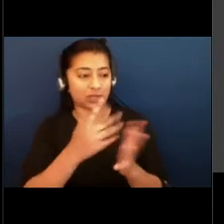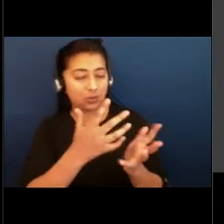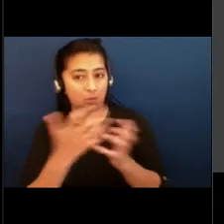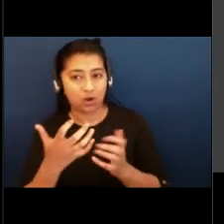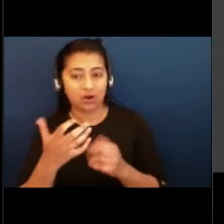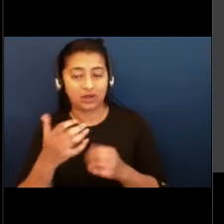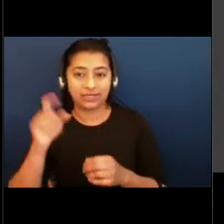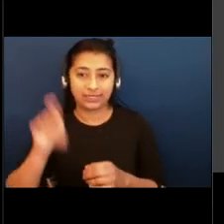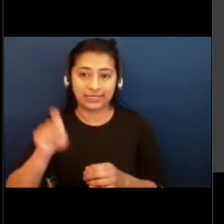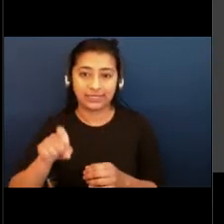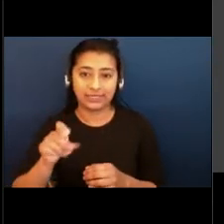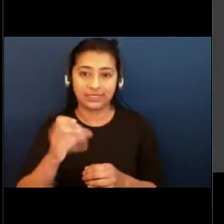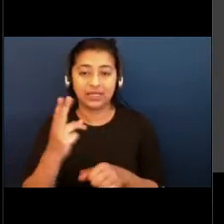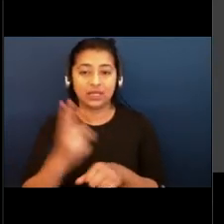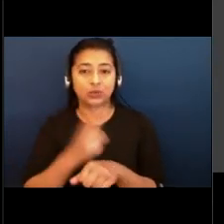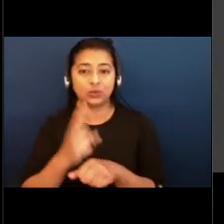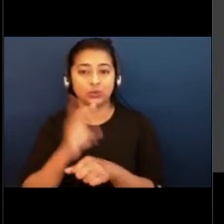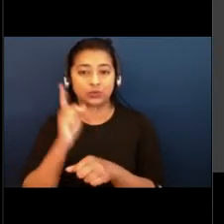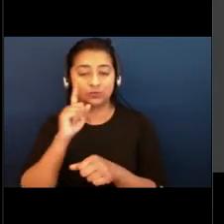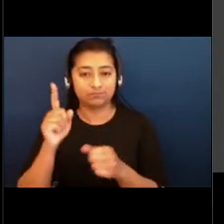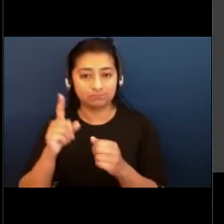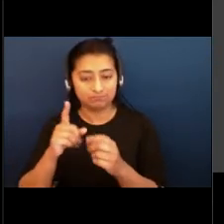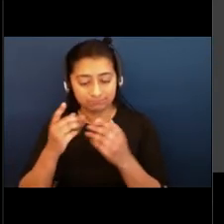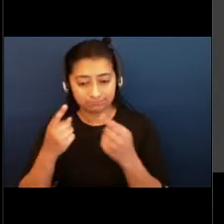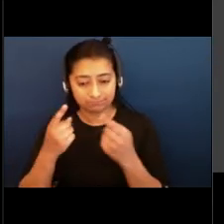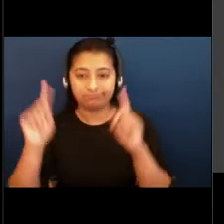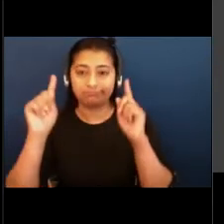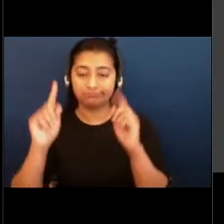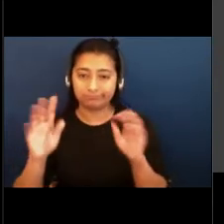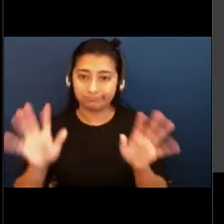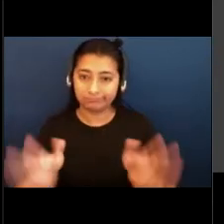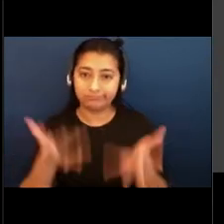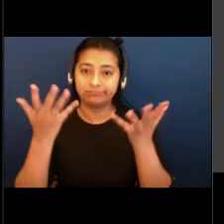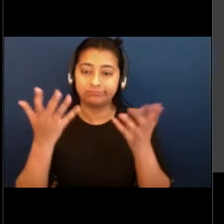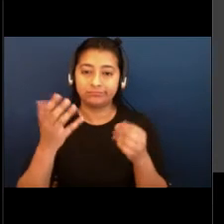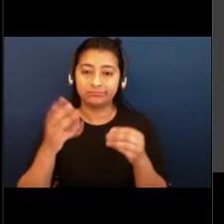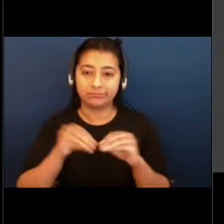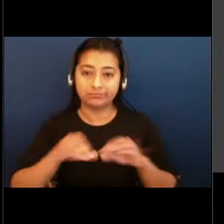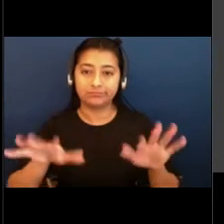want, and communities use to successfully revitalize and reclaim their language.